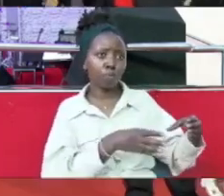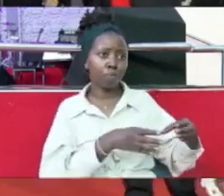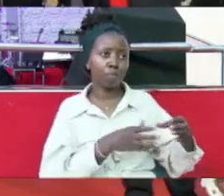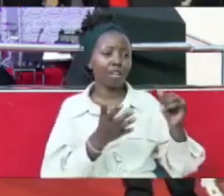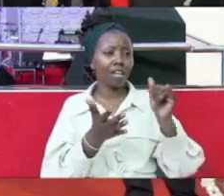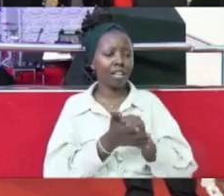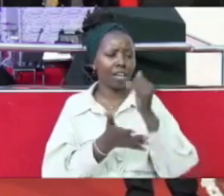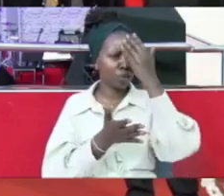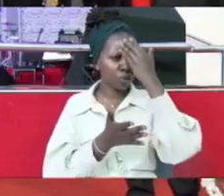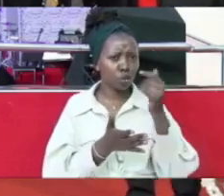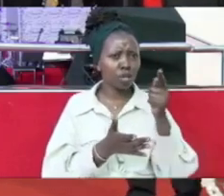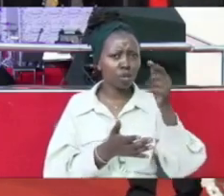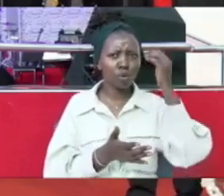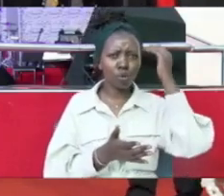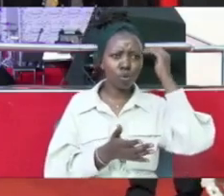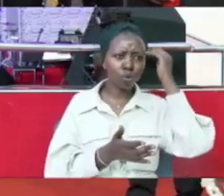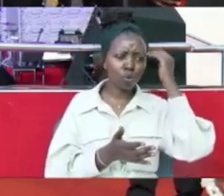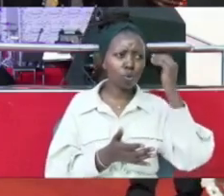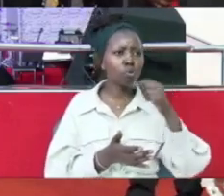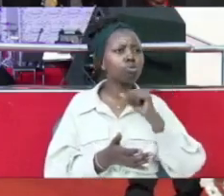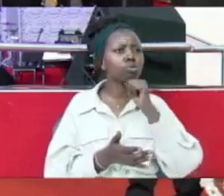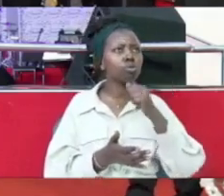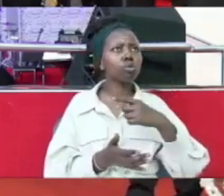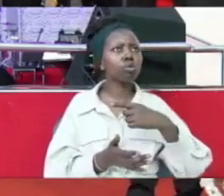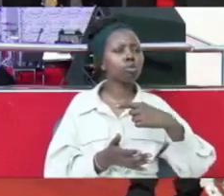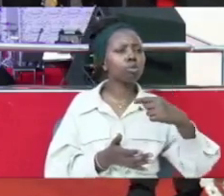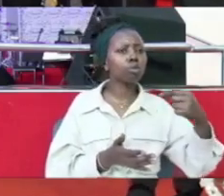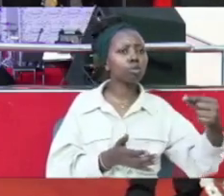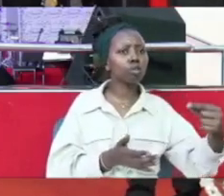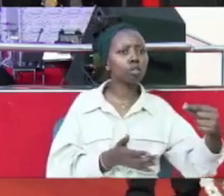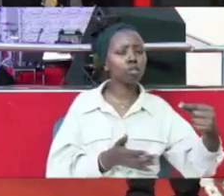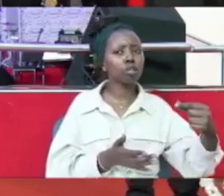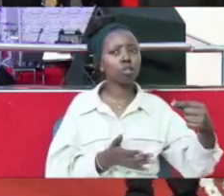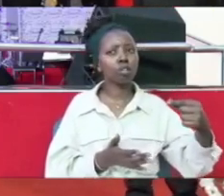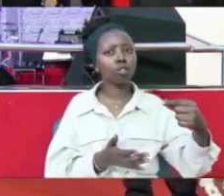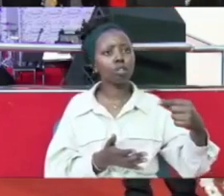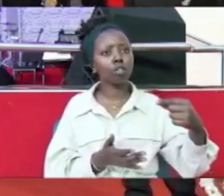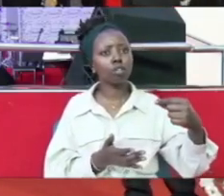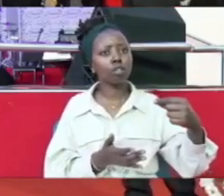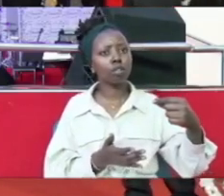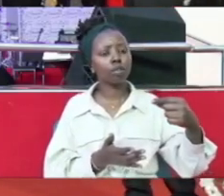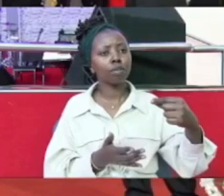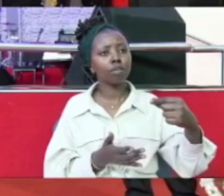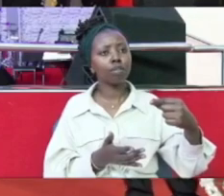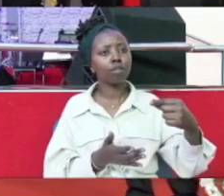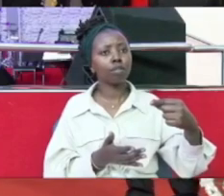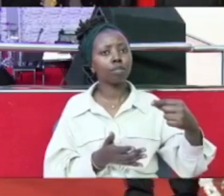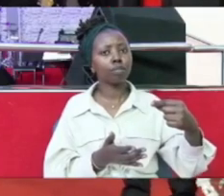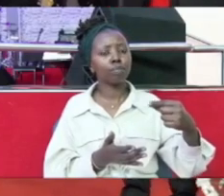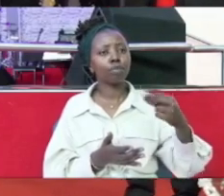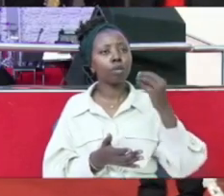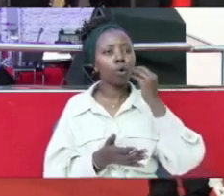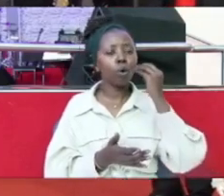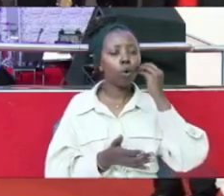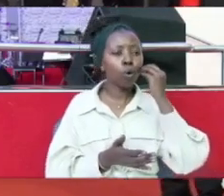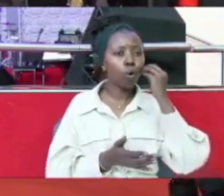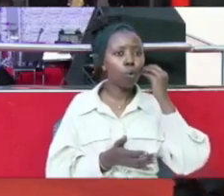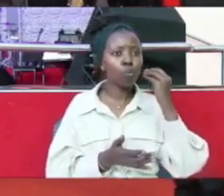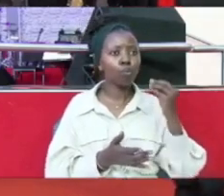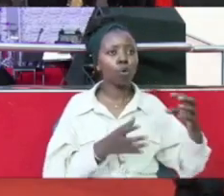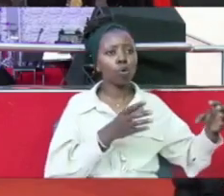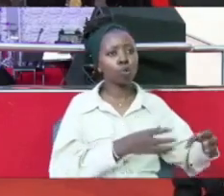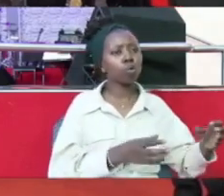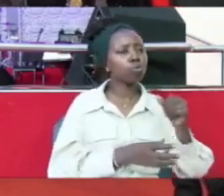why you need to know that we do not call our church our home churches as fellowships. Ni kwamba tusiite tu shirika